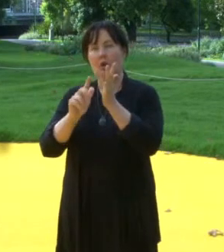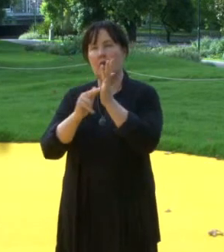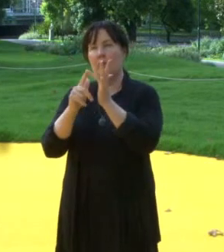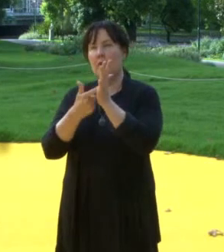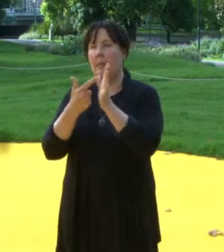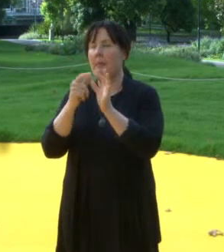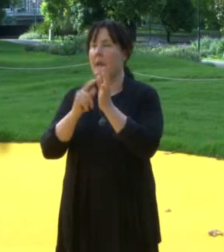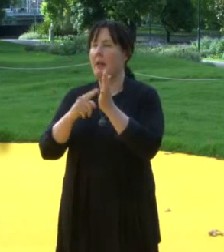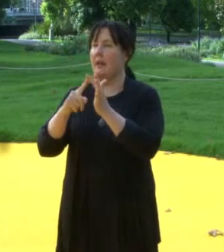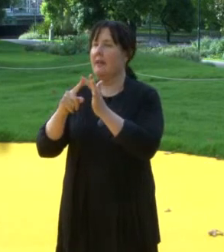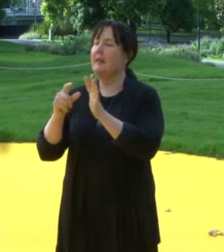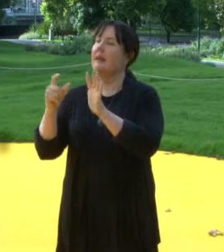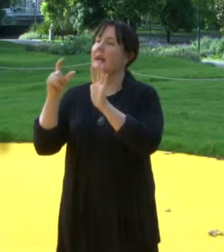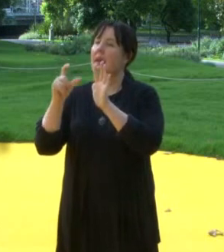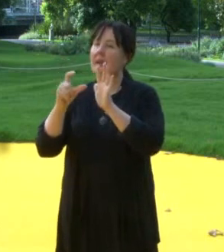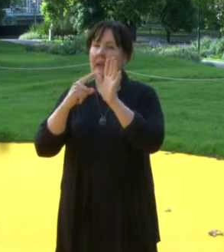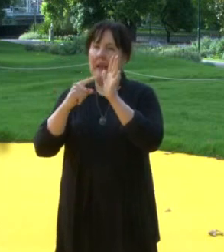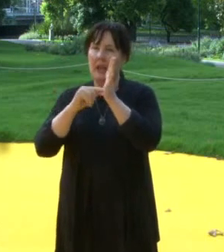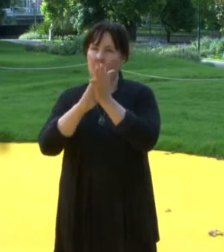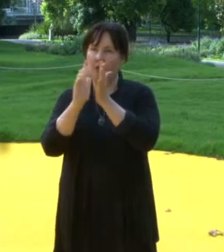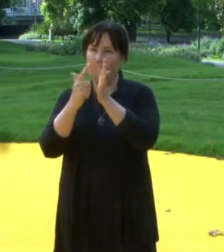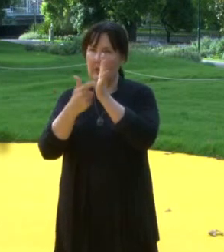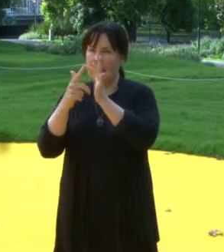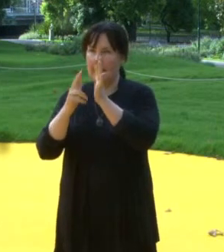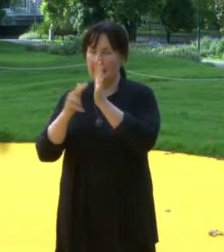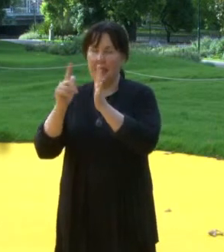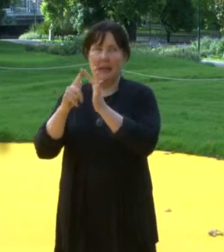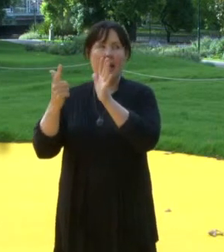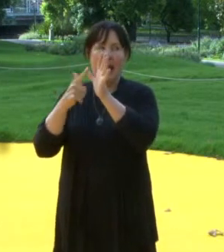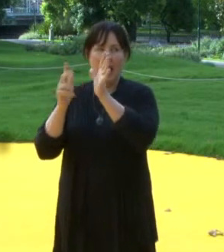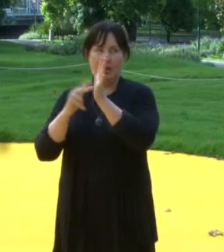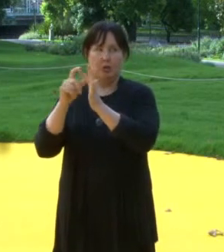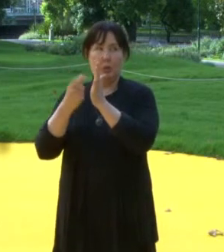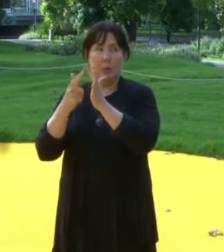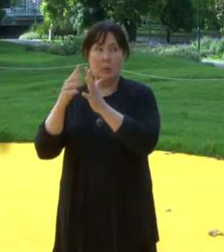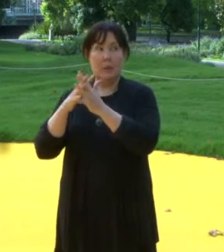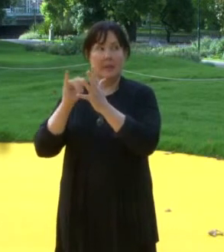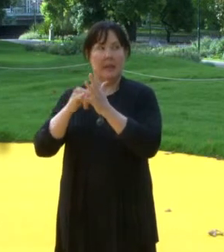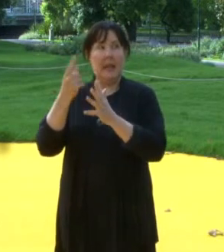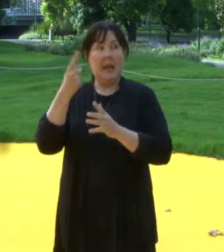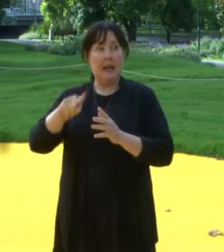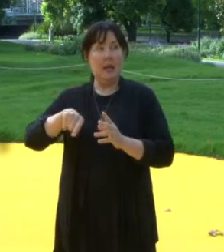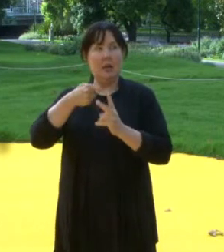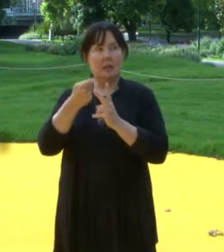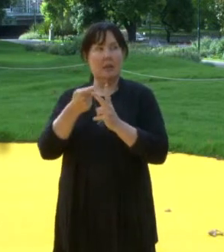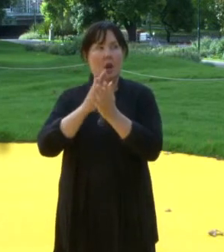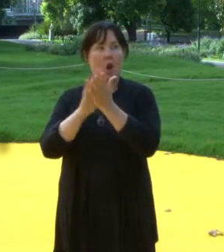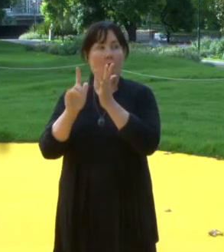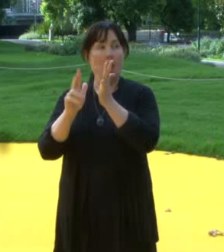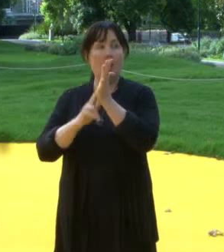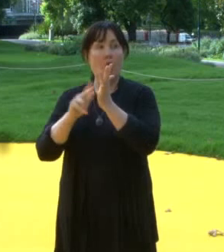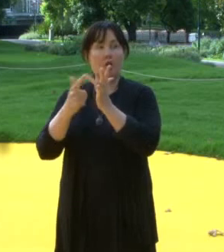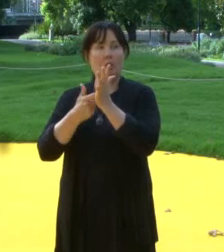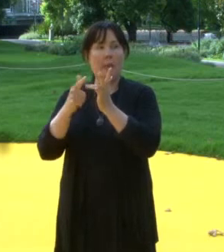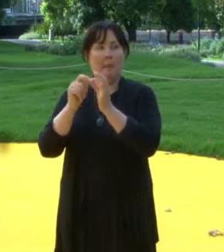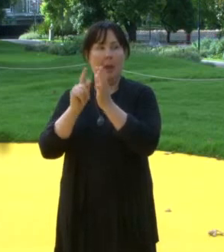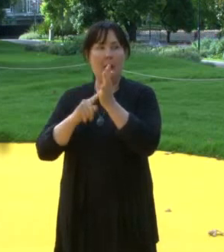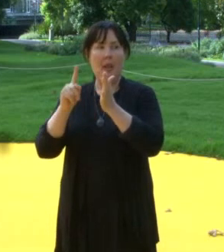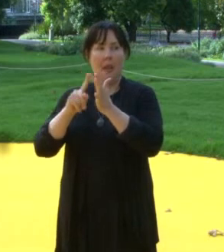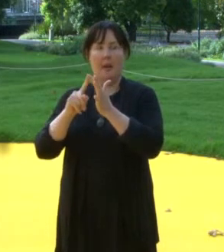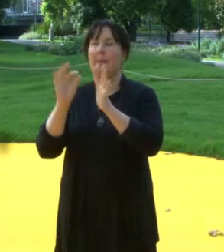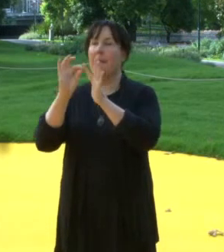Creative Industries, here with us today to celebrate and to announce the winners. That's it.